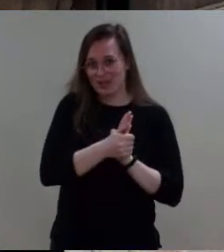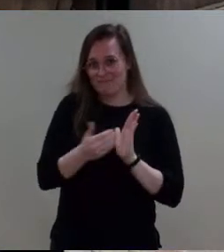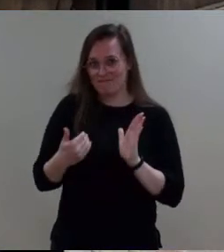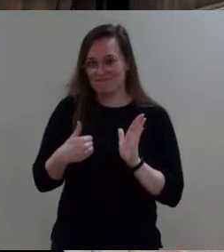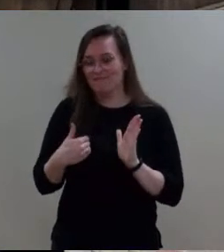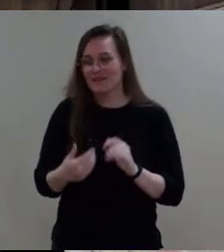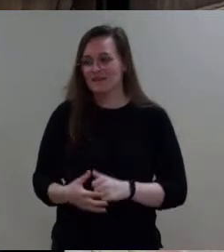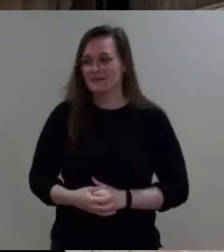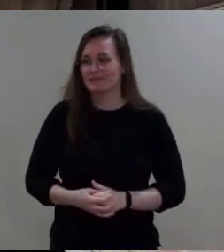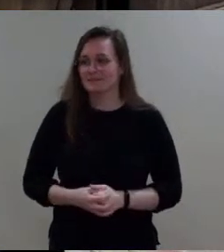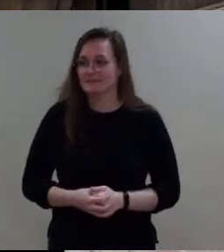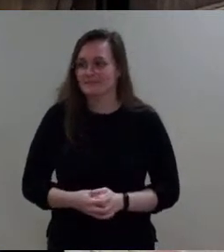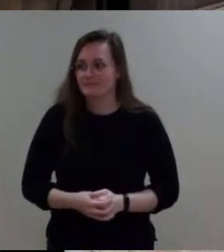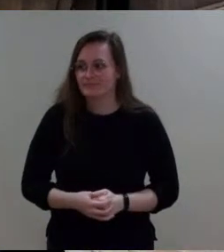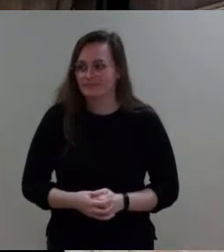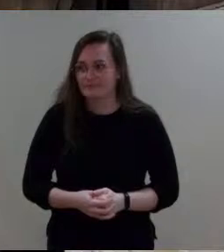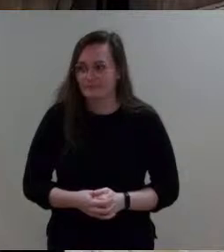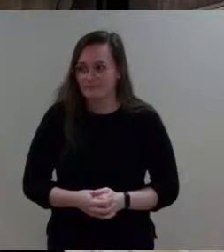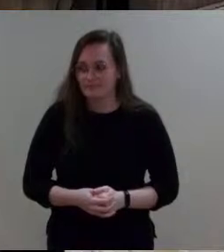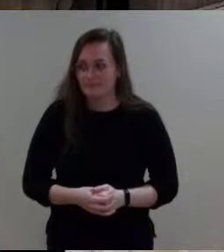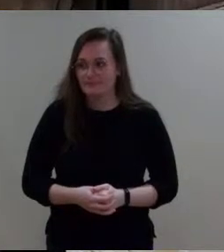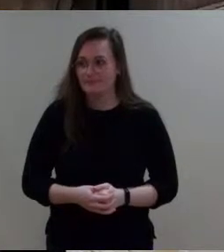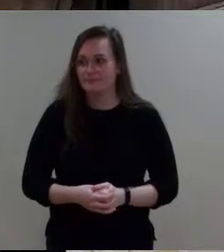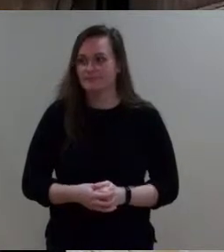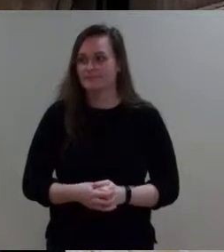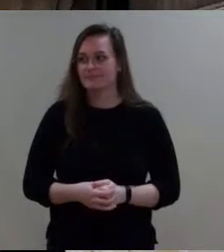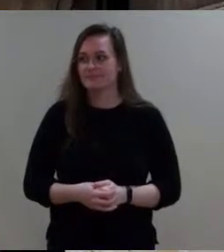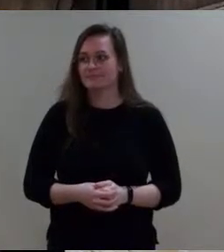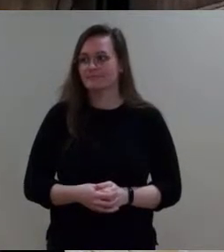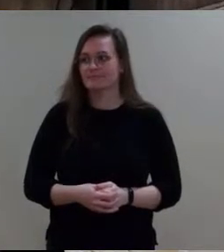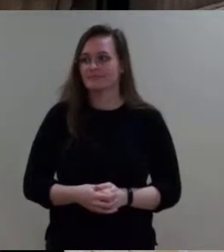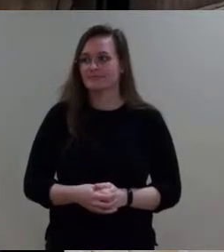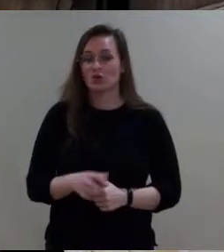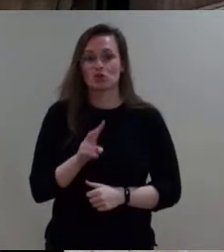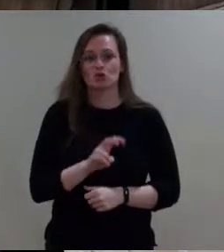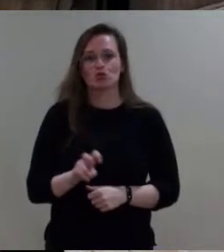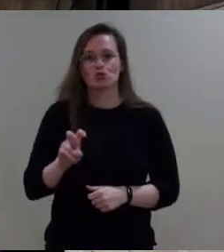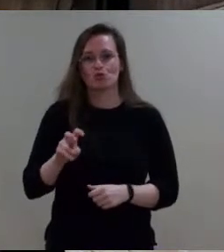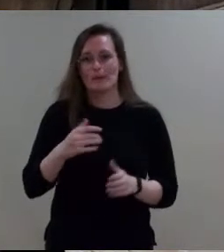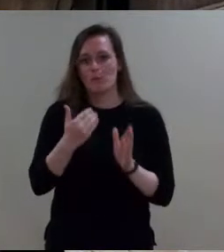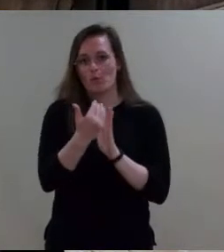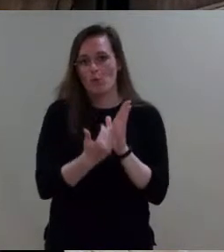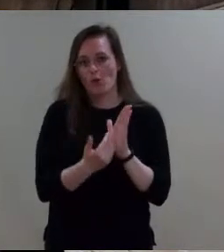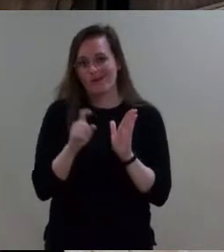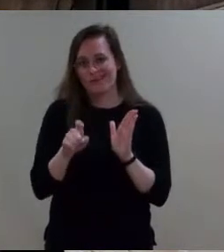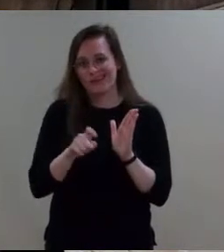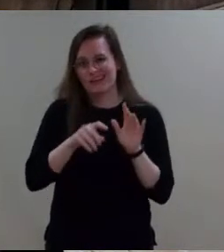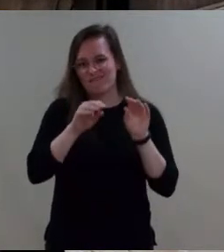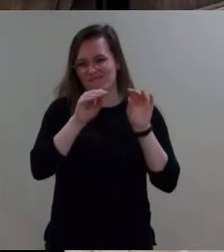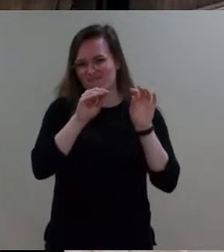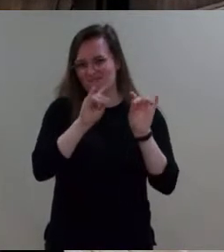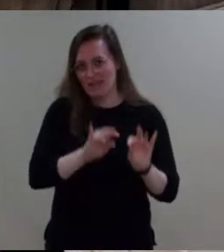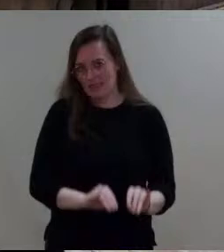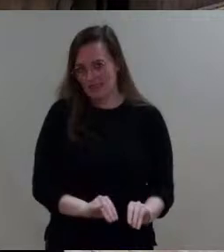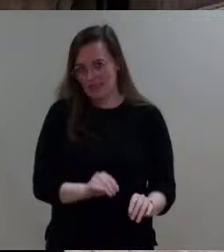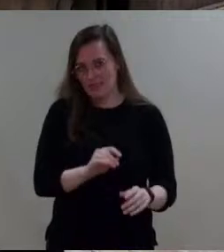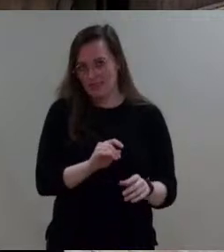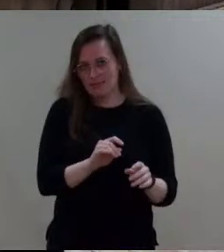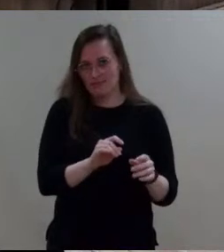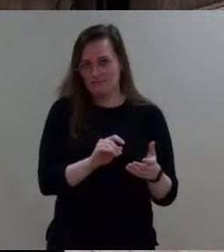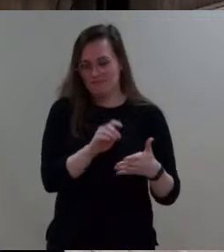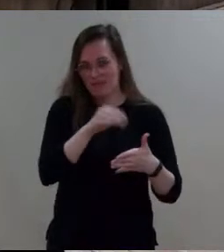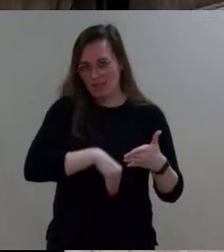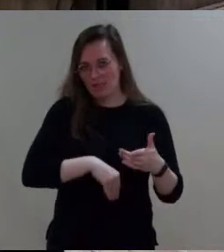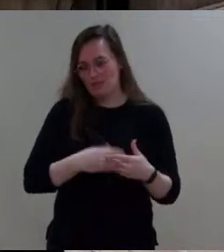was, sorry, let me get to it. So there's a trip report to fill out. So I thank you, Jennifer. I